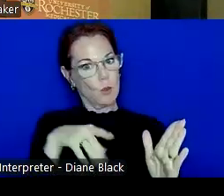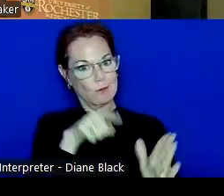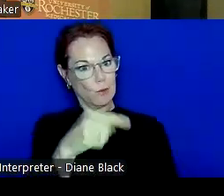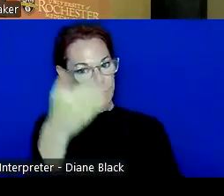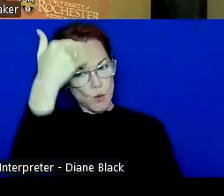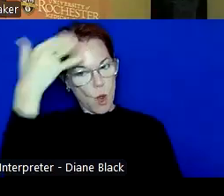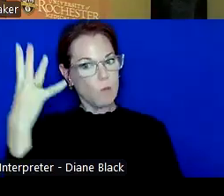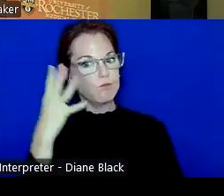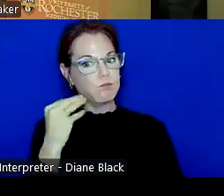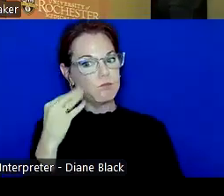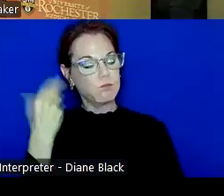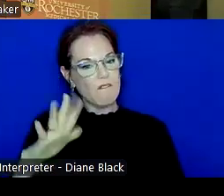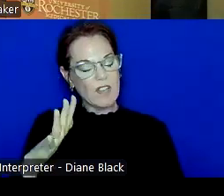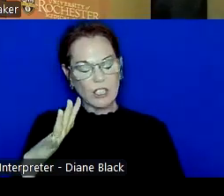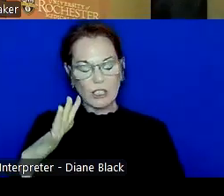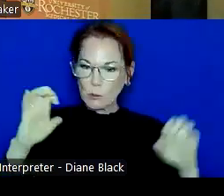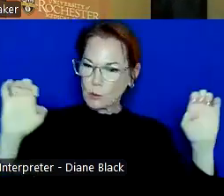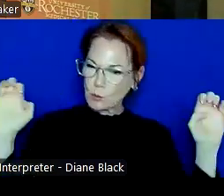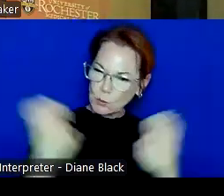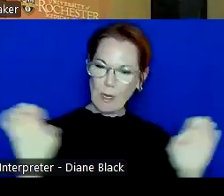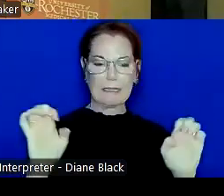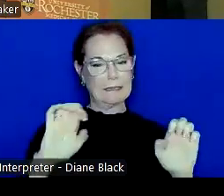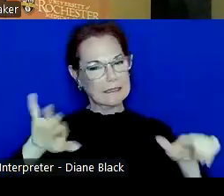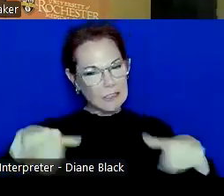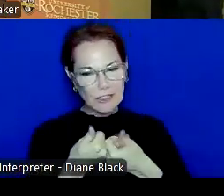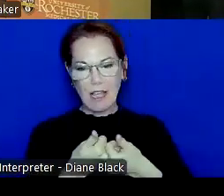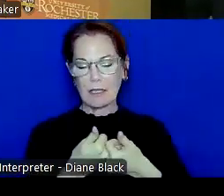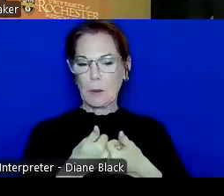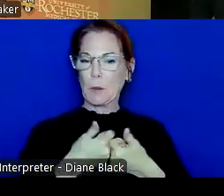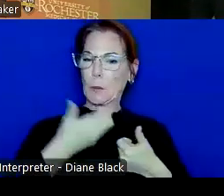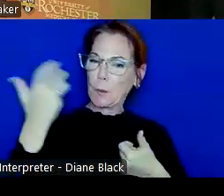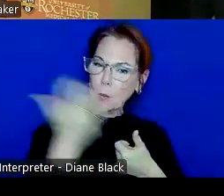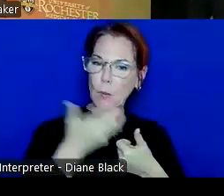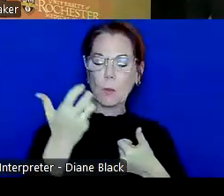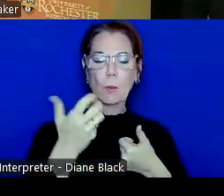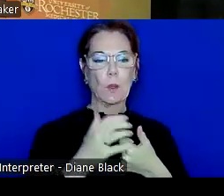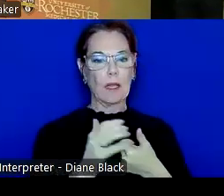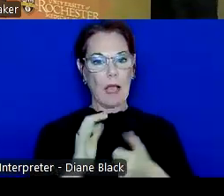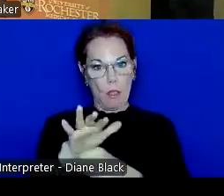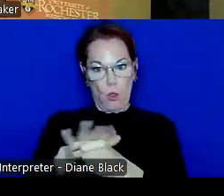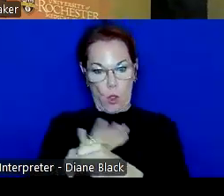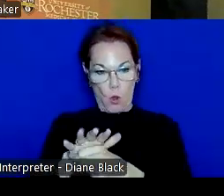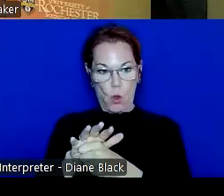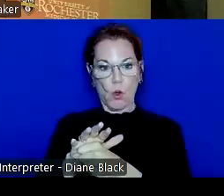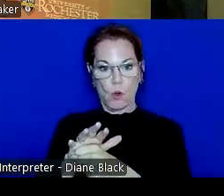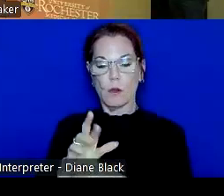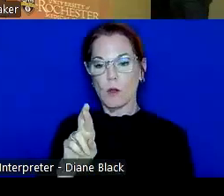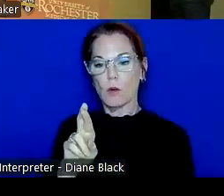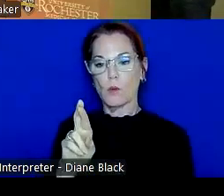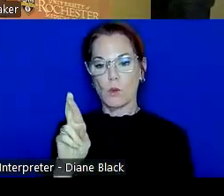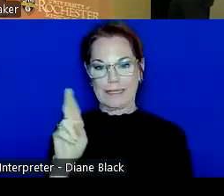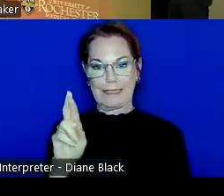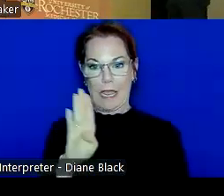a crisis. It's been incredibly challenging. The head of our local real estate board, Jim Yockel, has